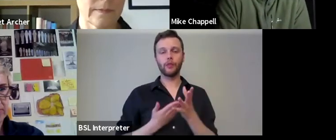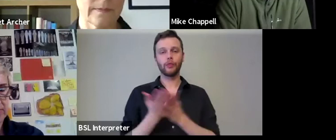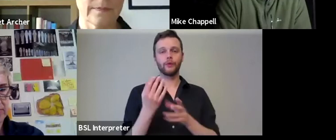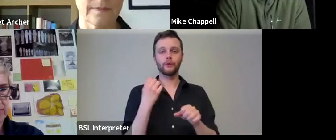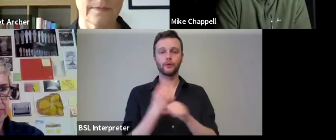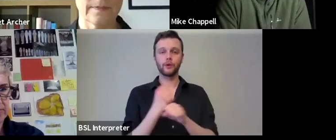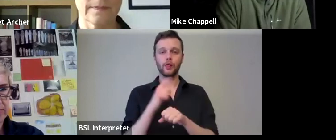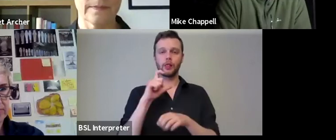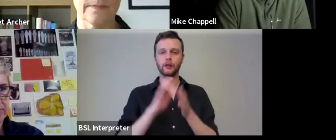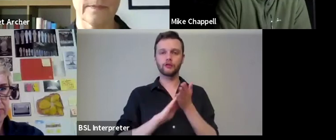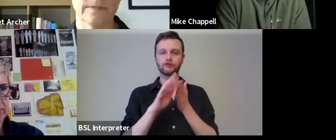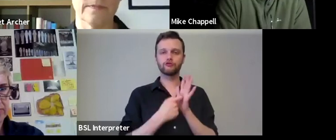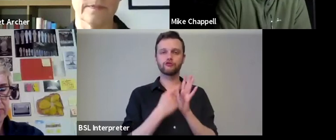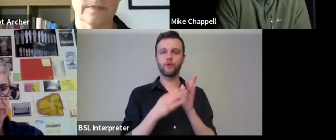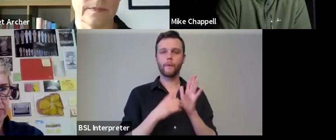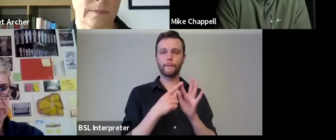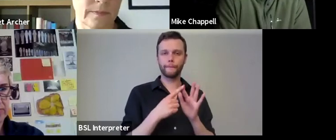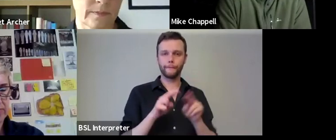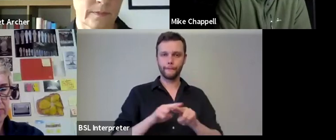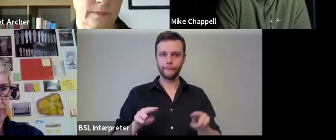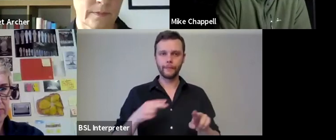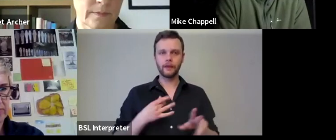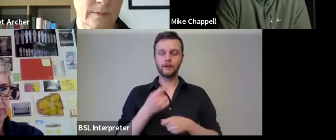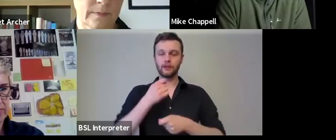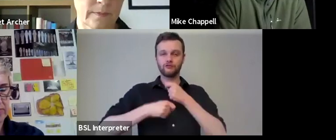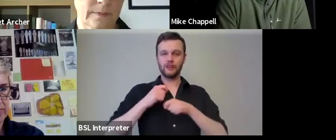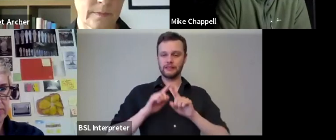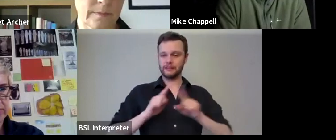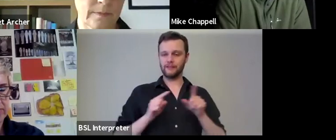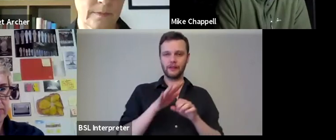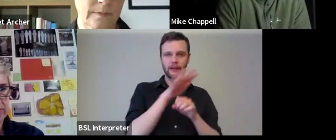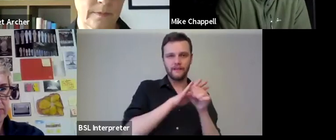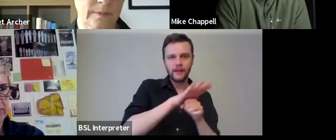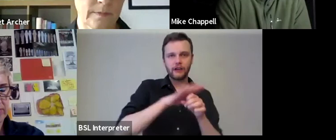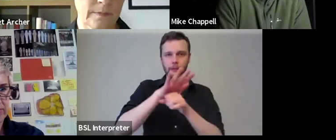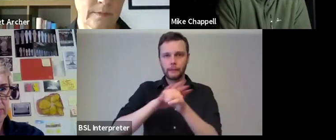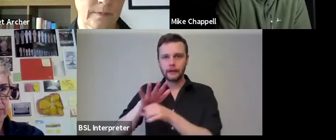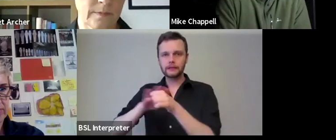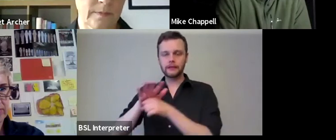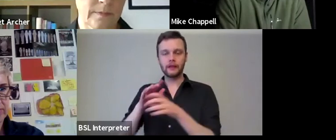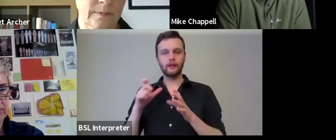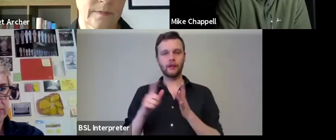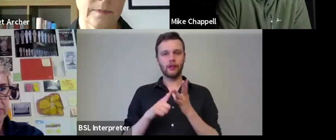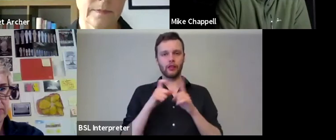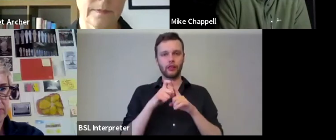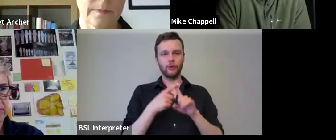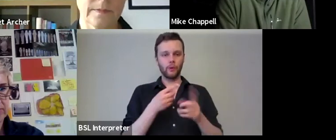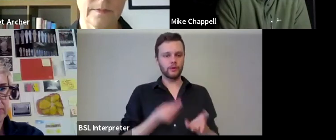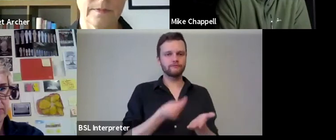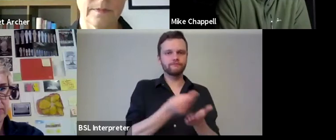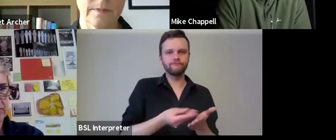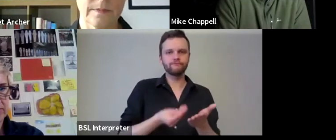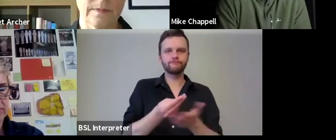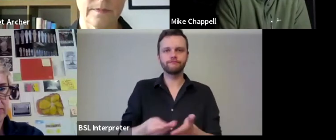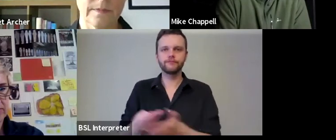and we created these kind of different environments. We fed the code into it. So it was all made through Google Chrome,